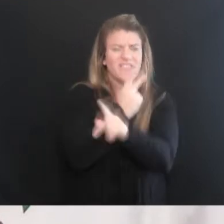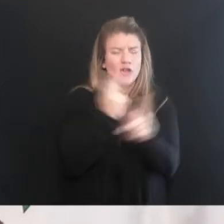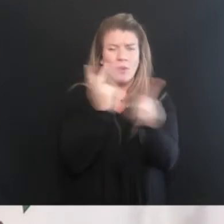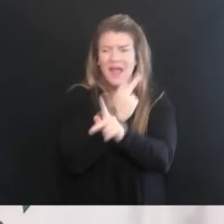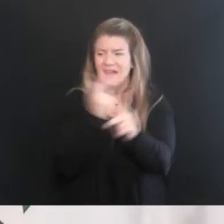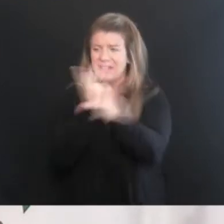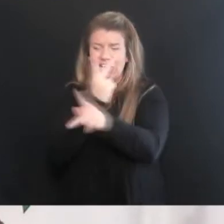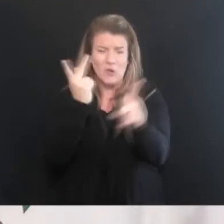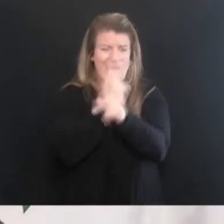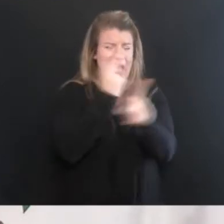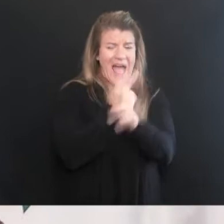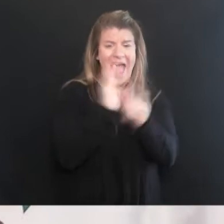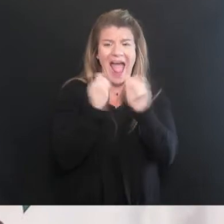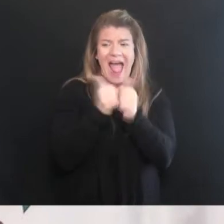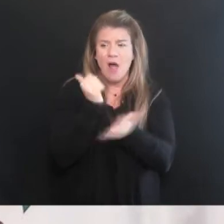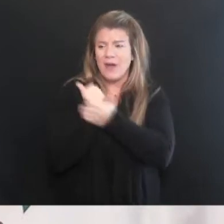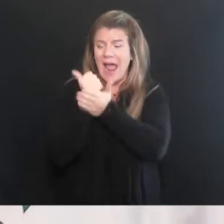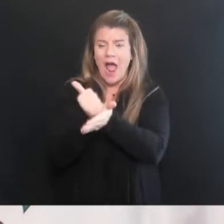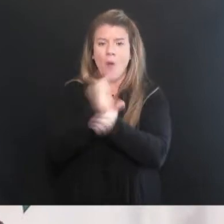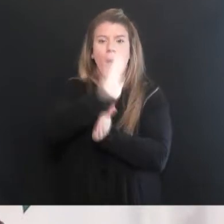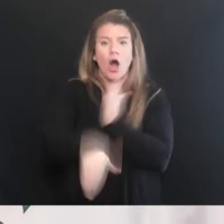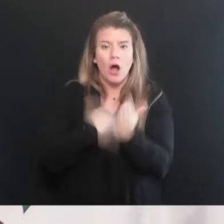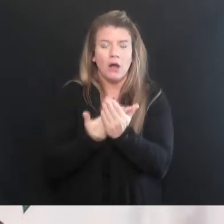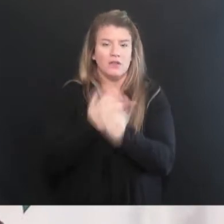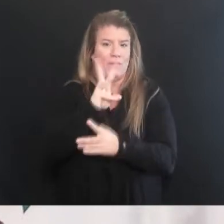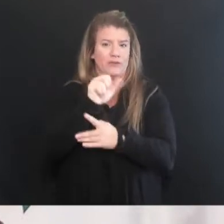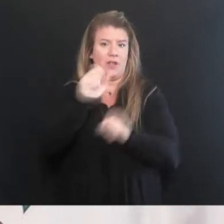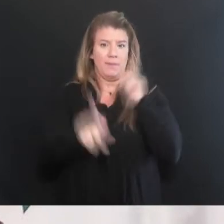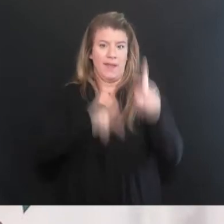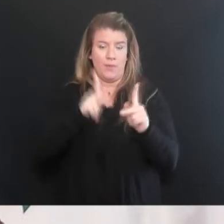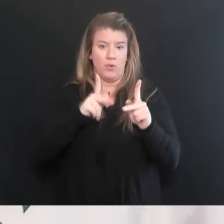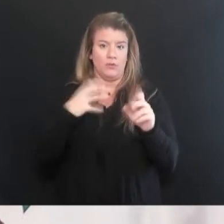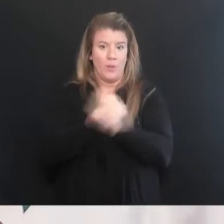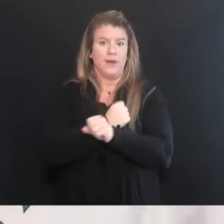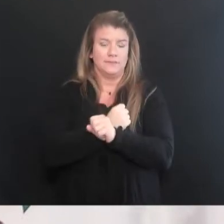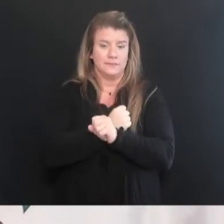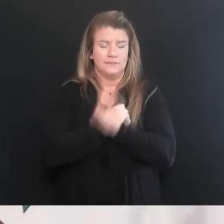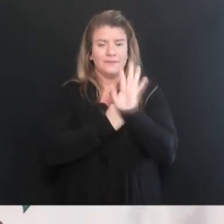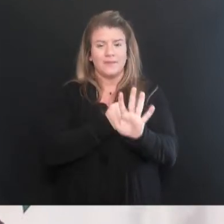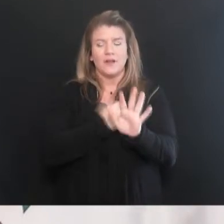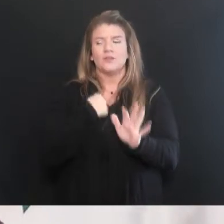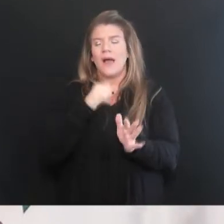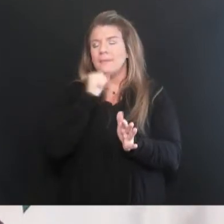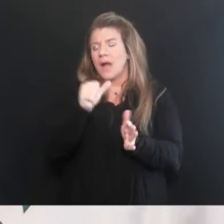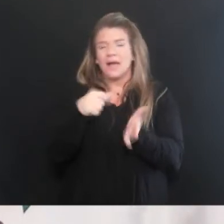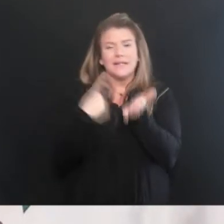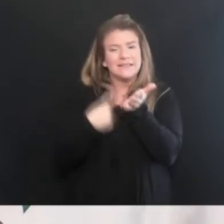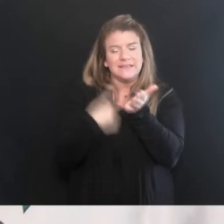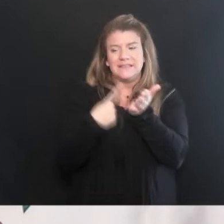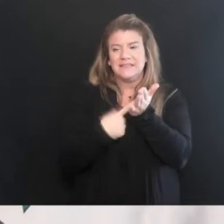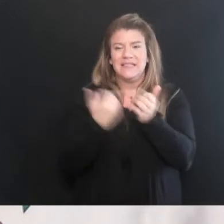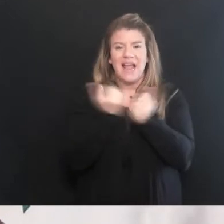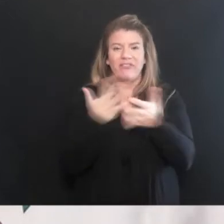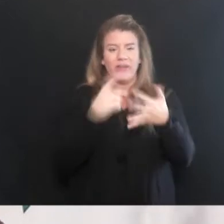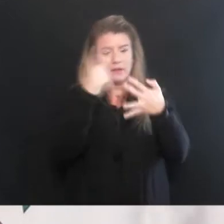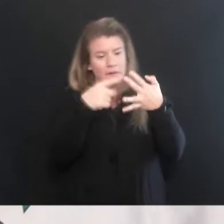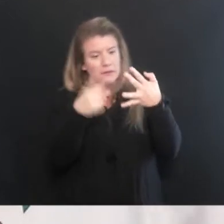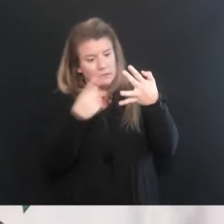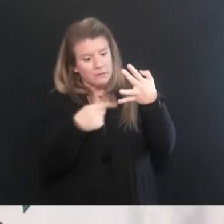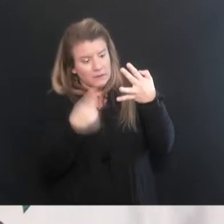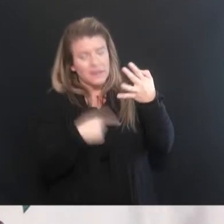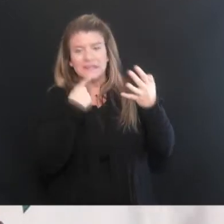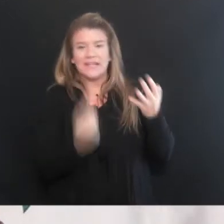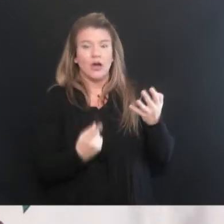until all of us are running through the finish line together. So I'm not going to go through all the little bits and pieces and tell you